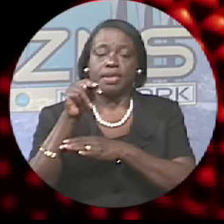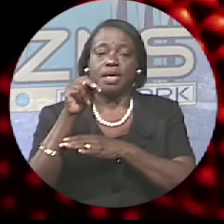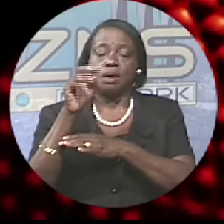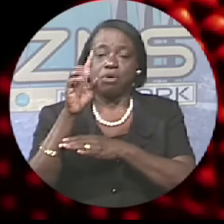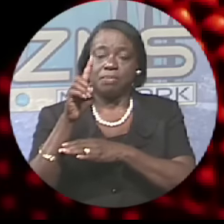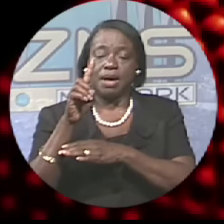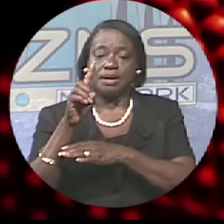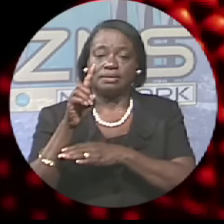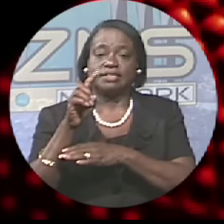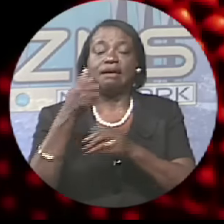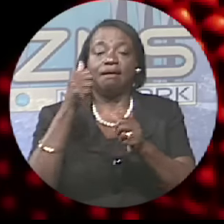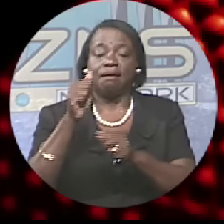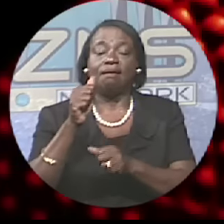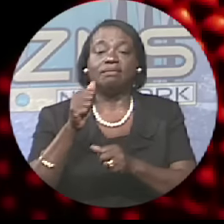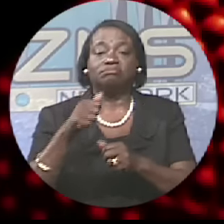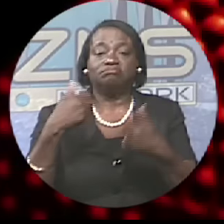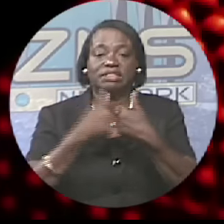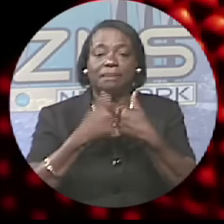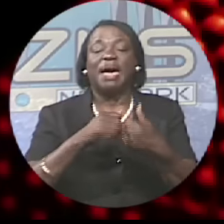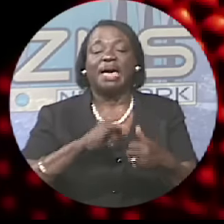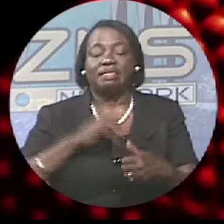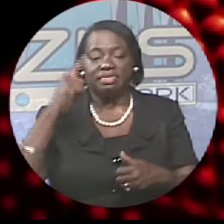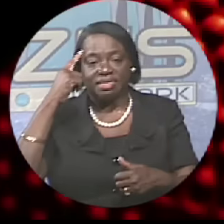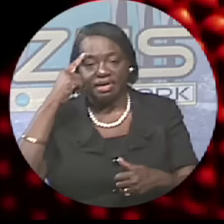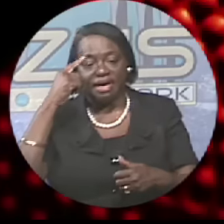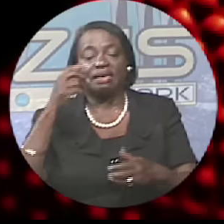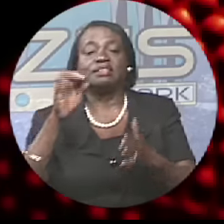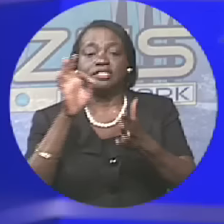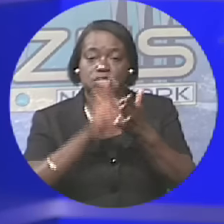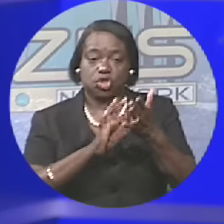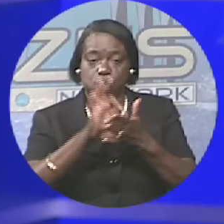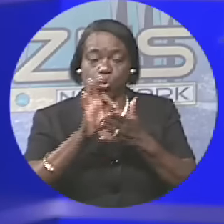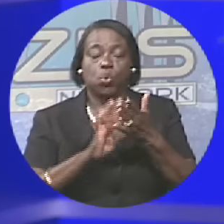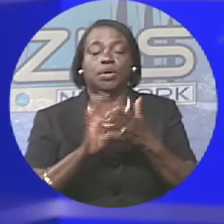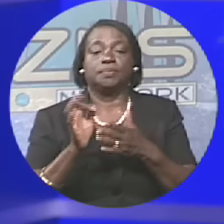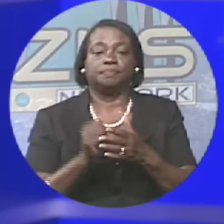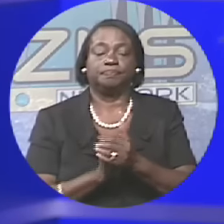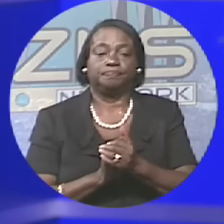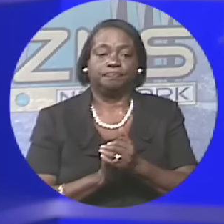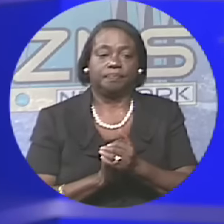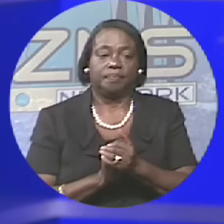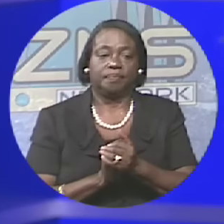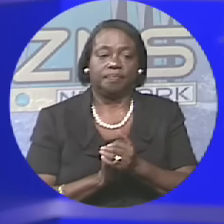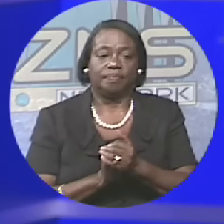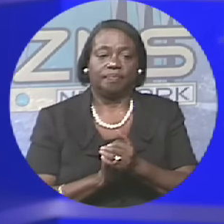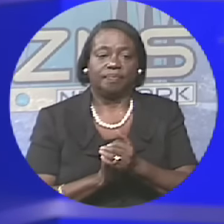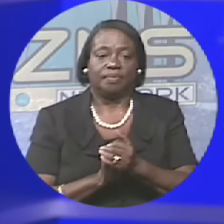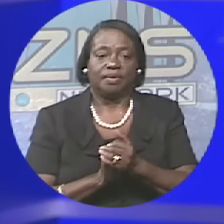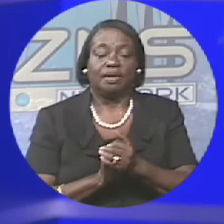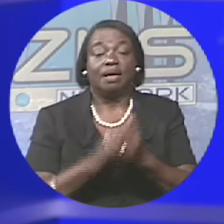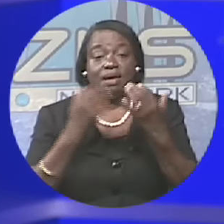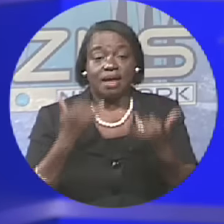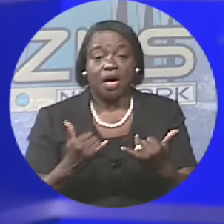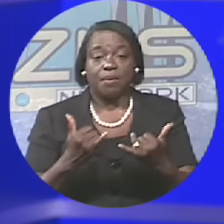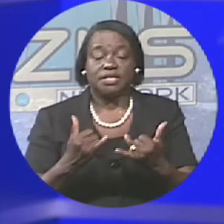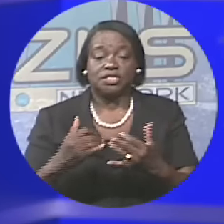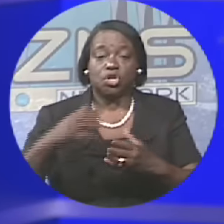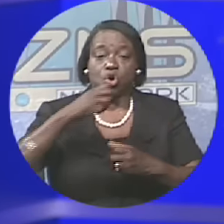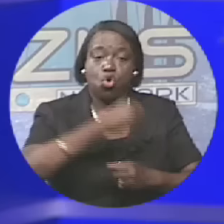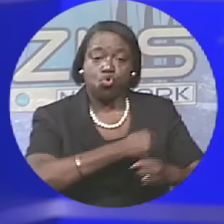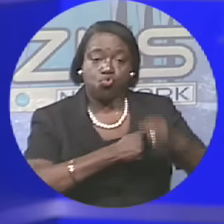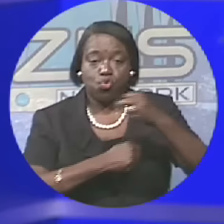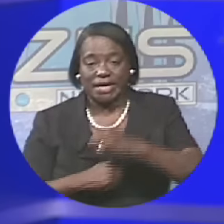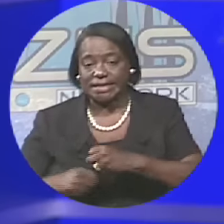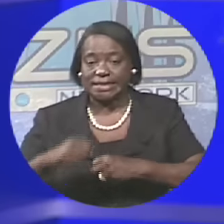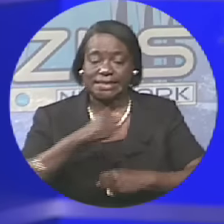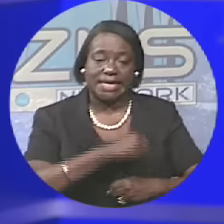score the ball efficiently, so that's going to come naturally. From athletics to wrestling, athletes have represented the Bahamas